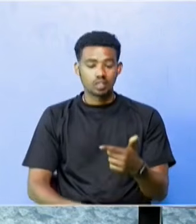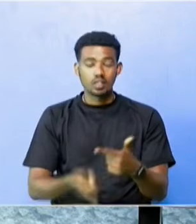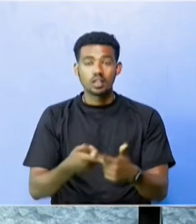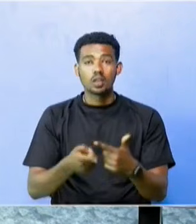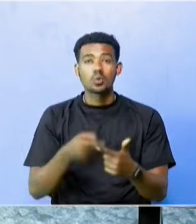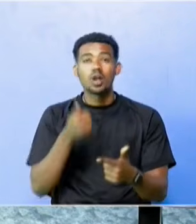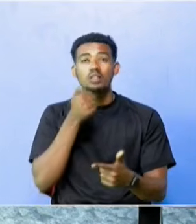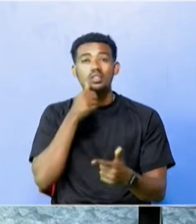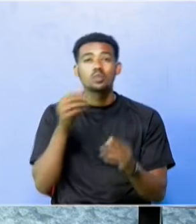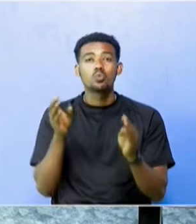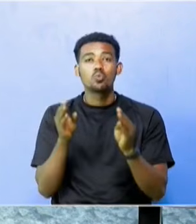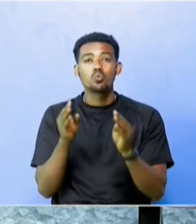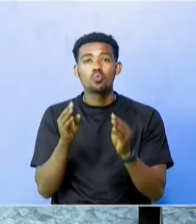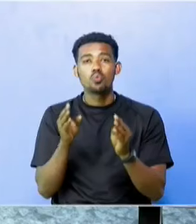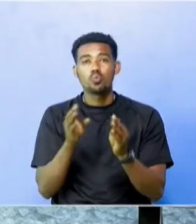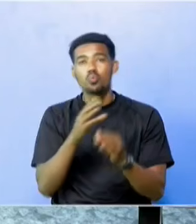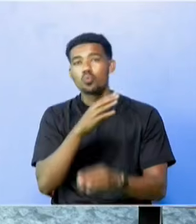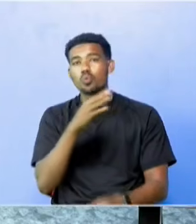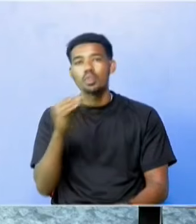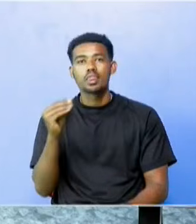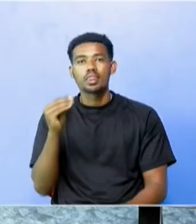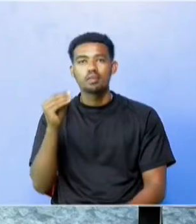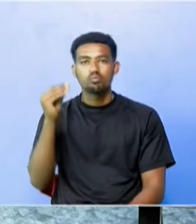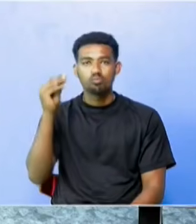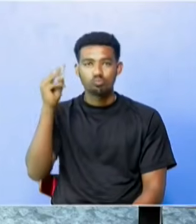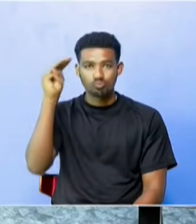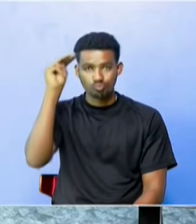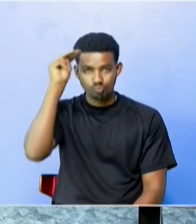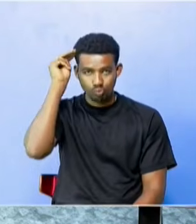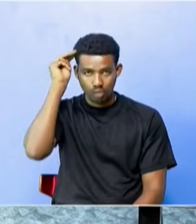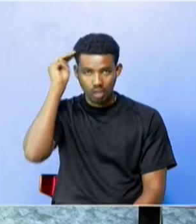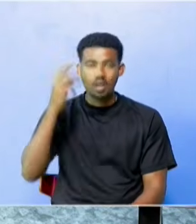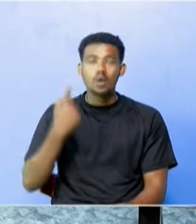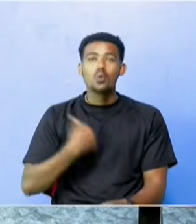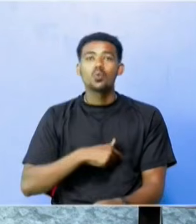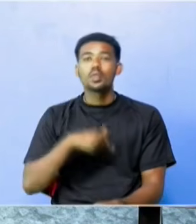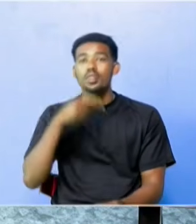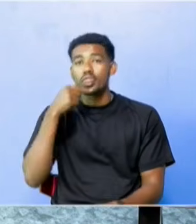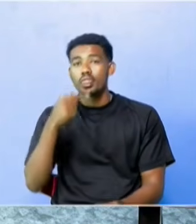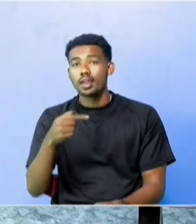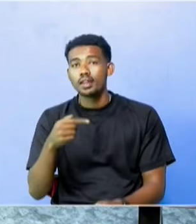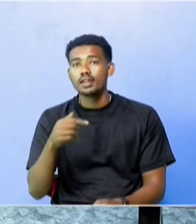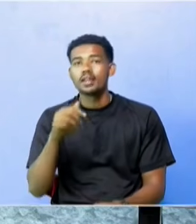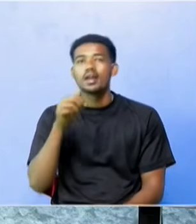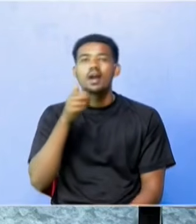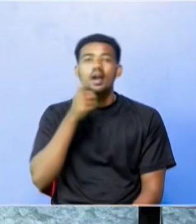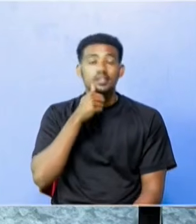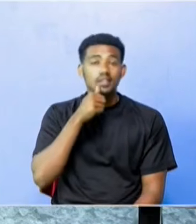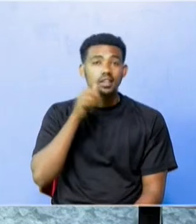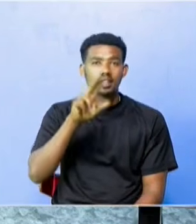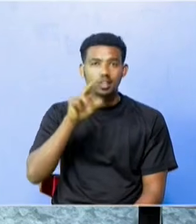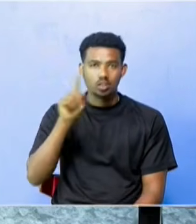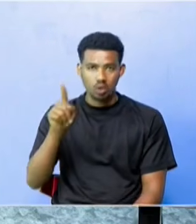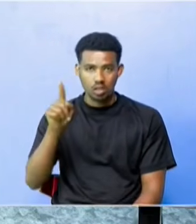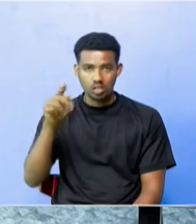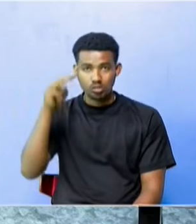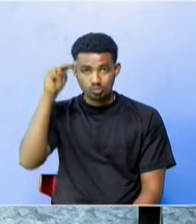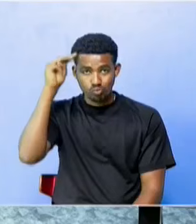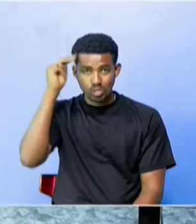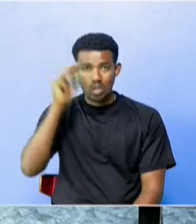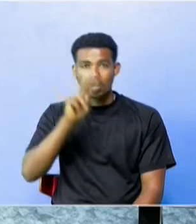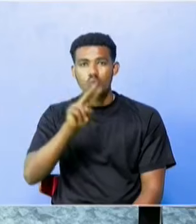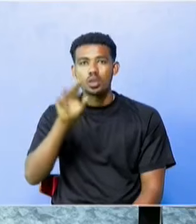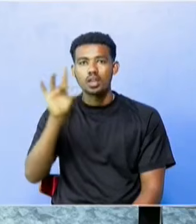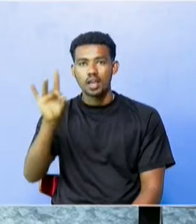with Muse. This time you're comparing these two. So we said that Aster, 31 meters, and Muse,